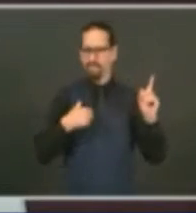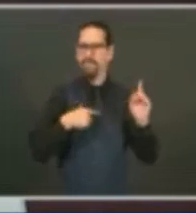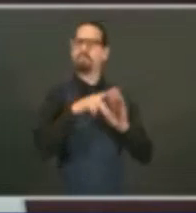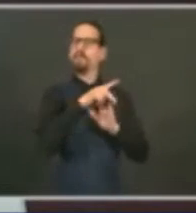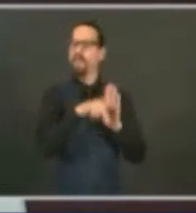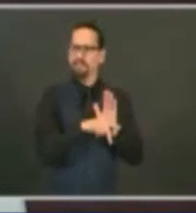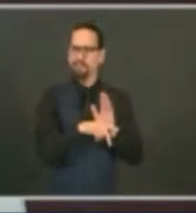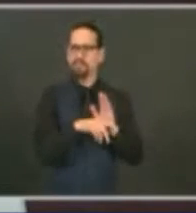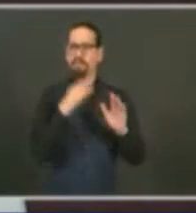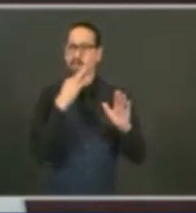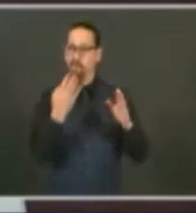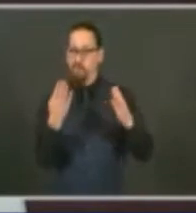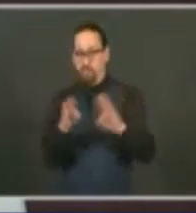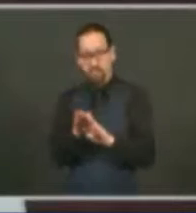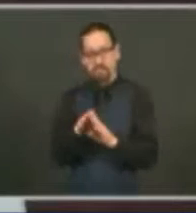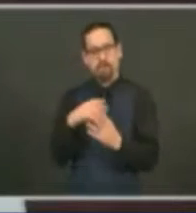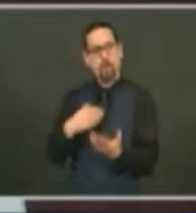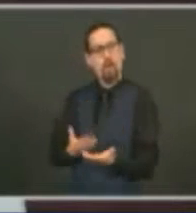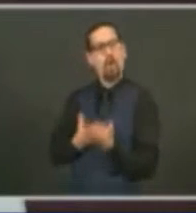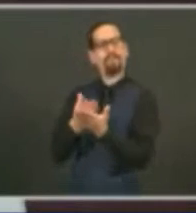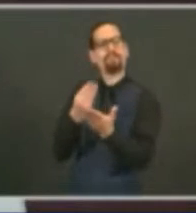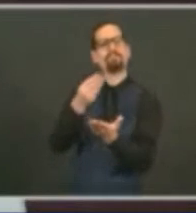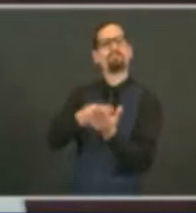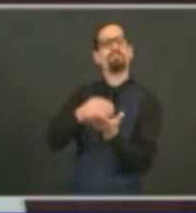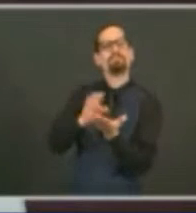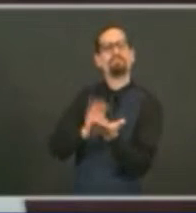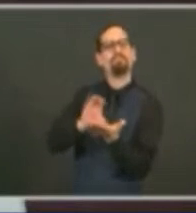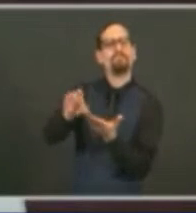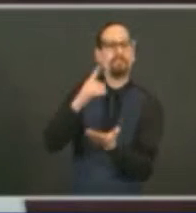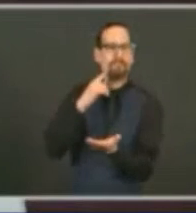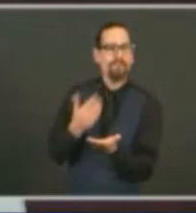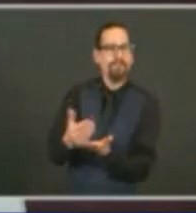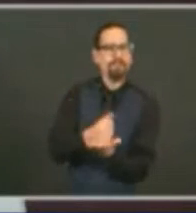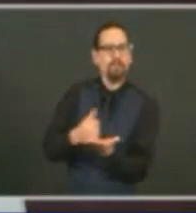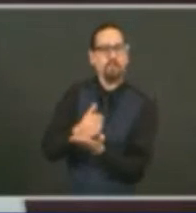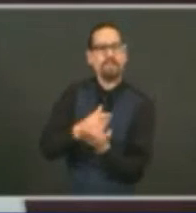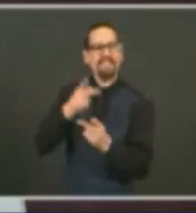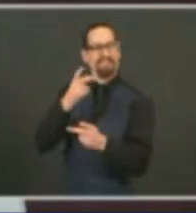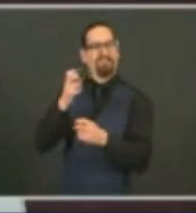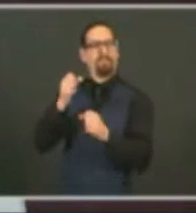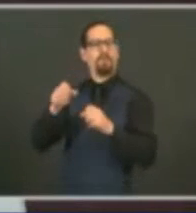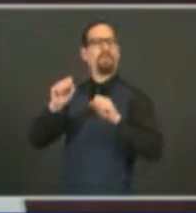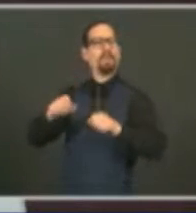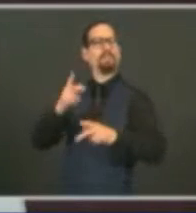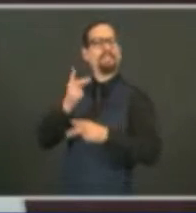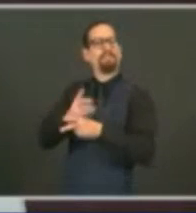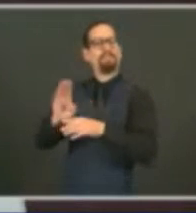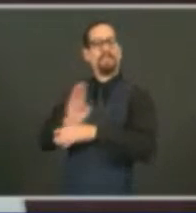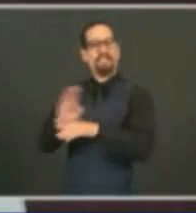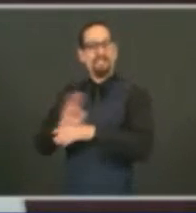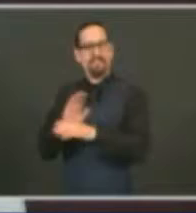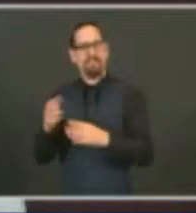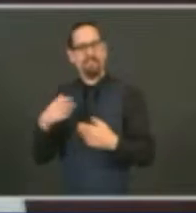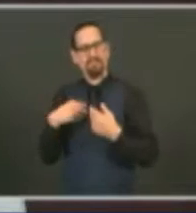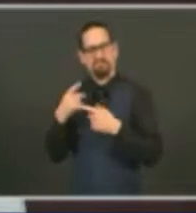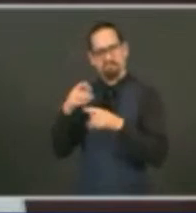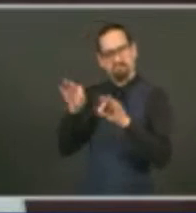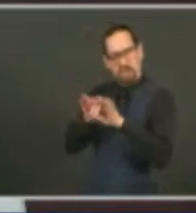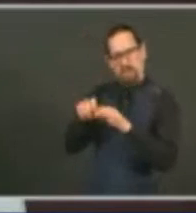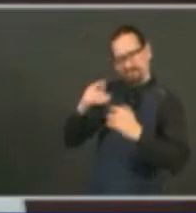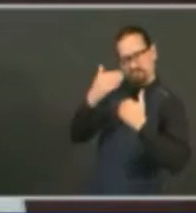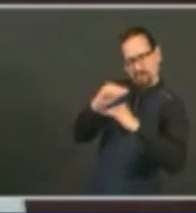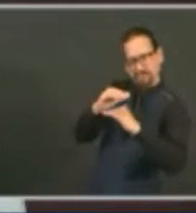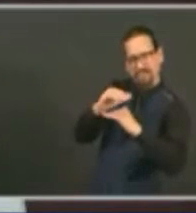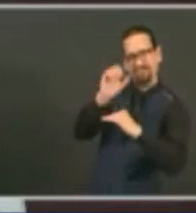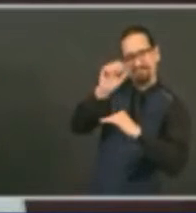we've offered a very reasonable set of restrictions. I, least of all, want to see businesses restricted or closed.